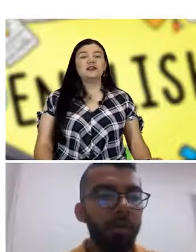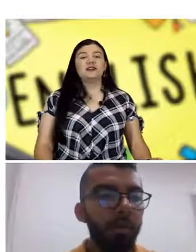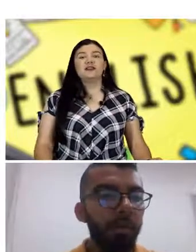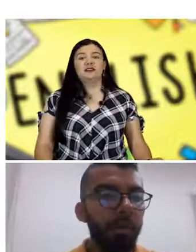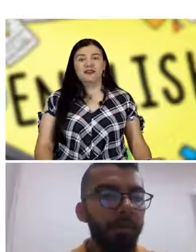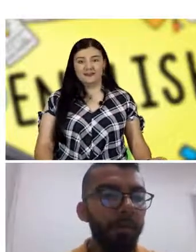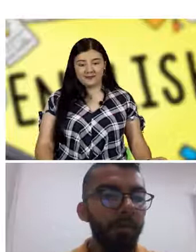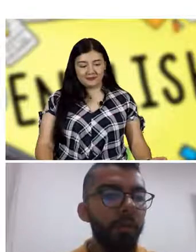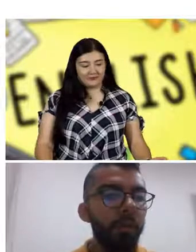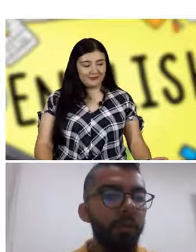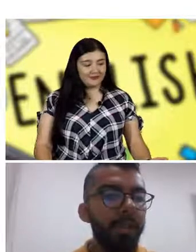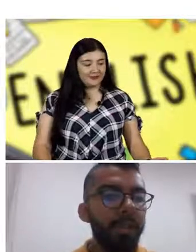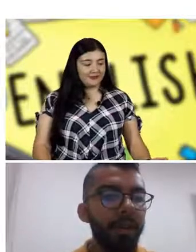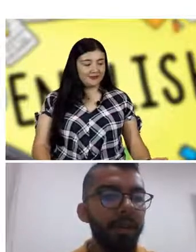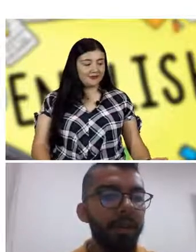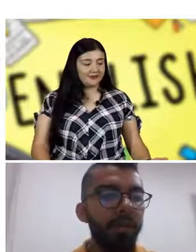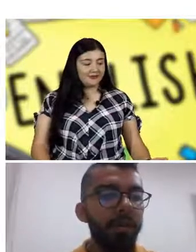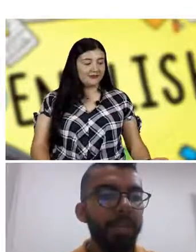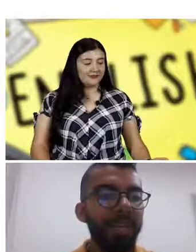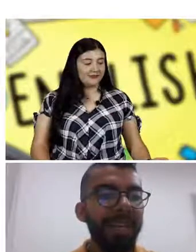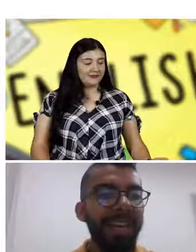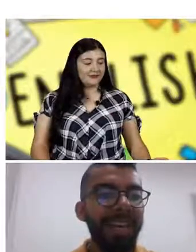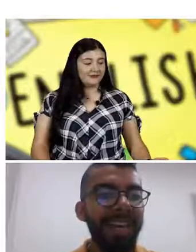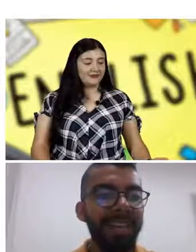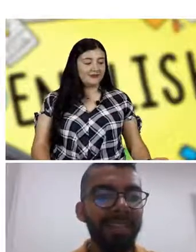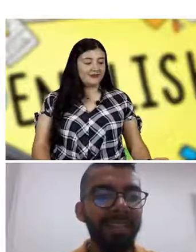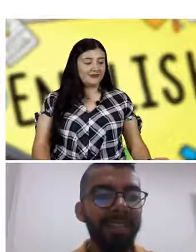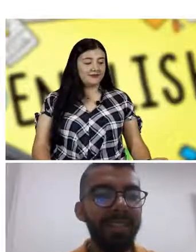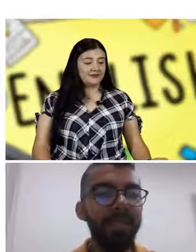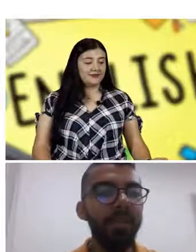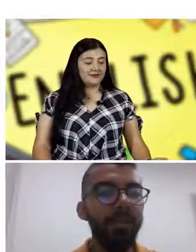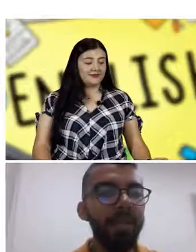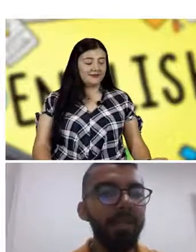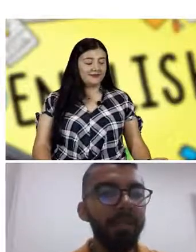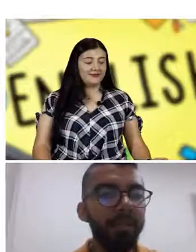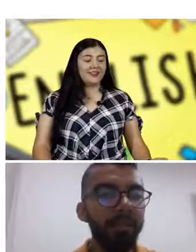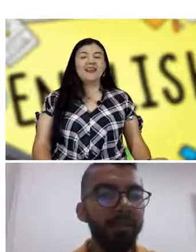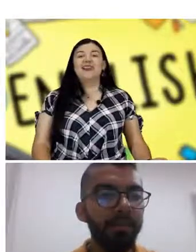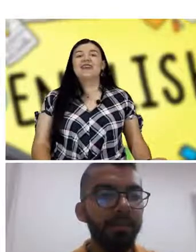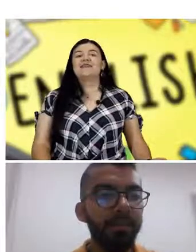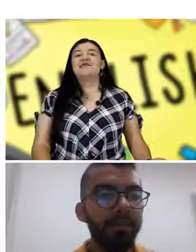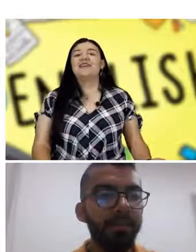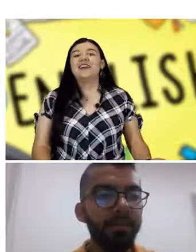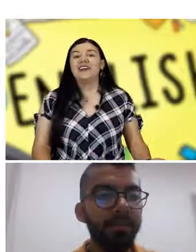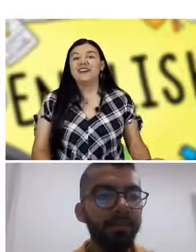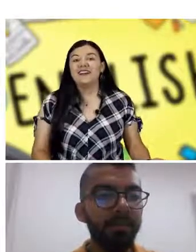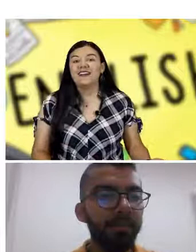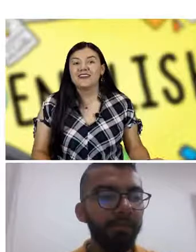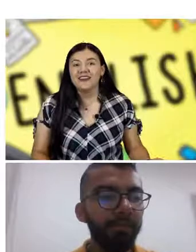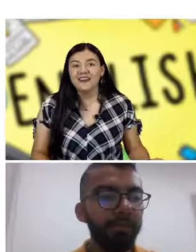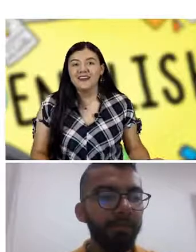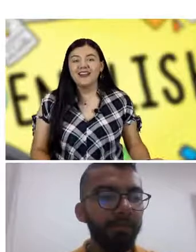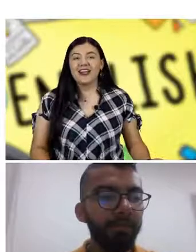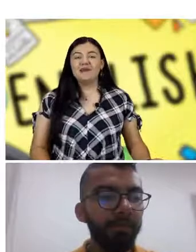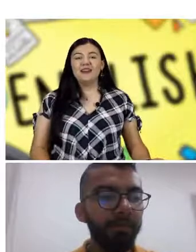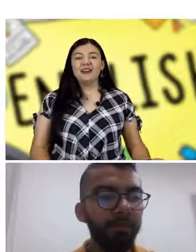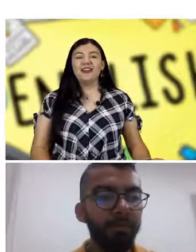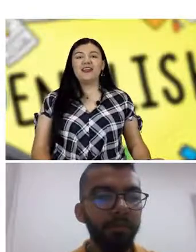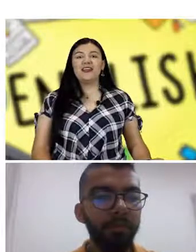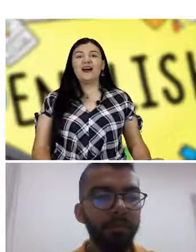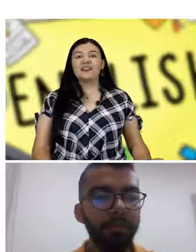first one? The first one was Emily, who said head. Is it correct? Very